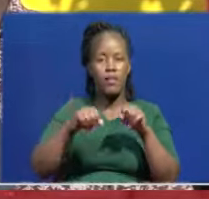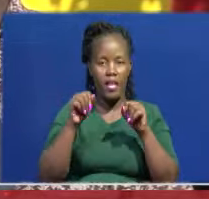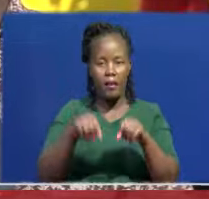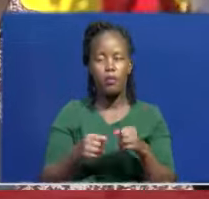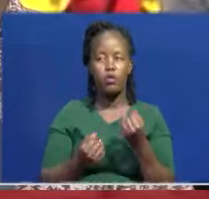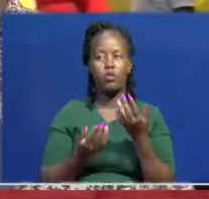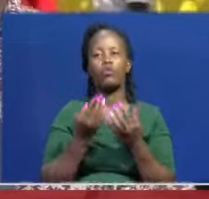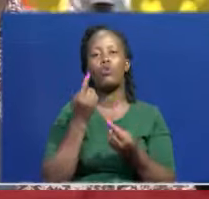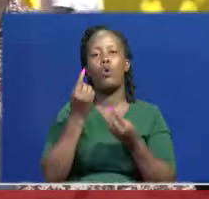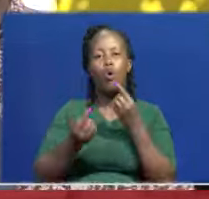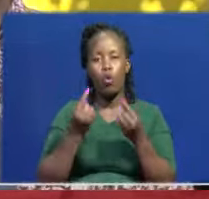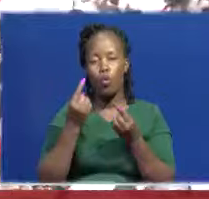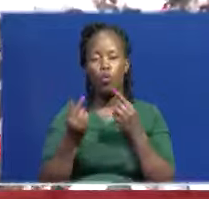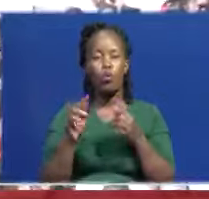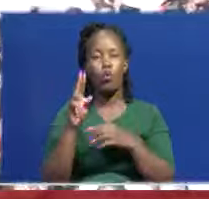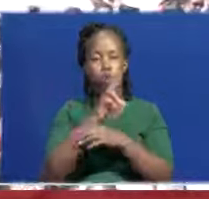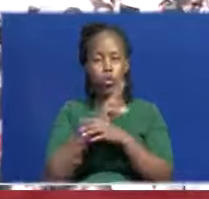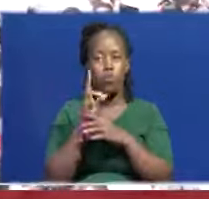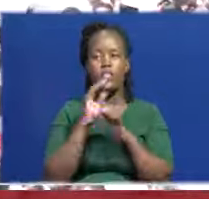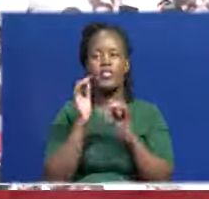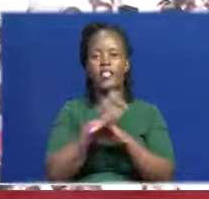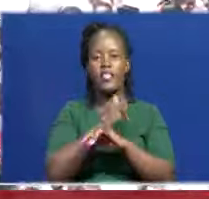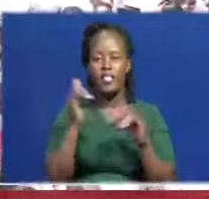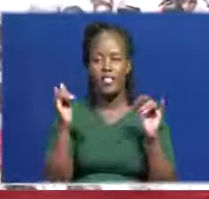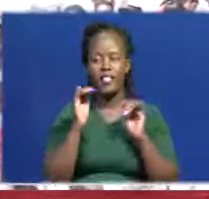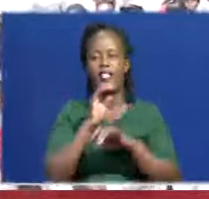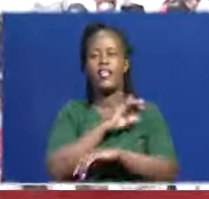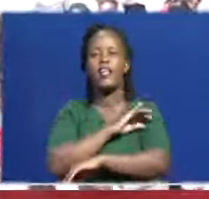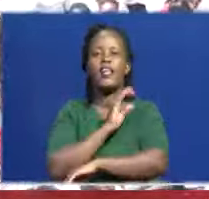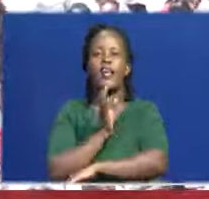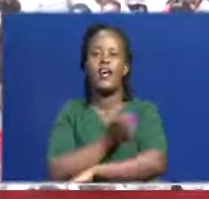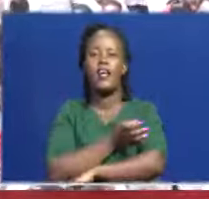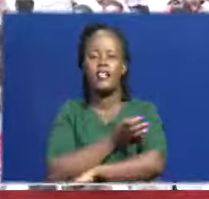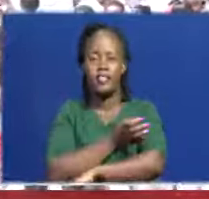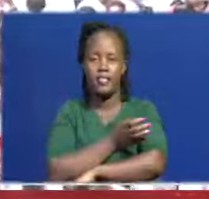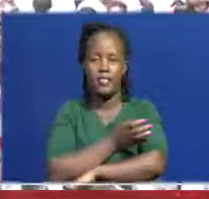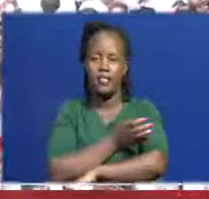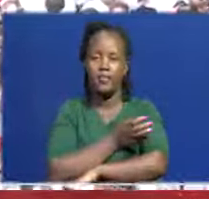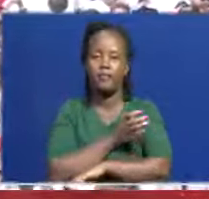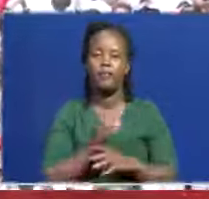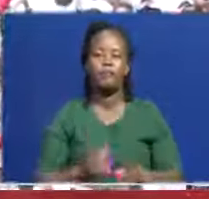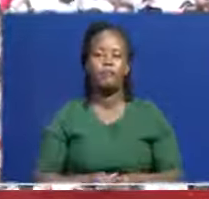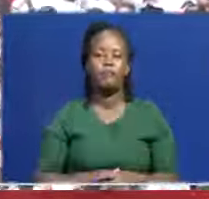in our kitchen using the green energy. Jacqueline Masharia for Sunday Express.